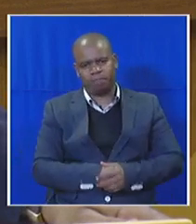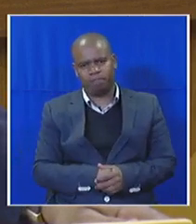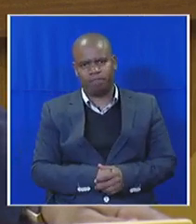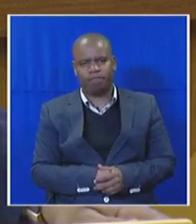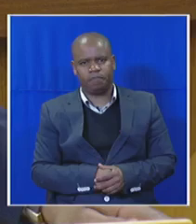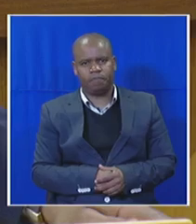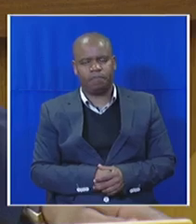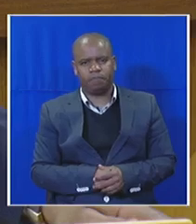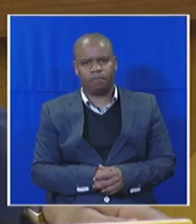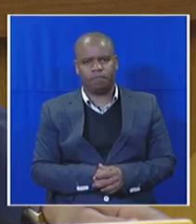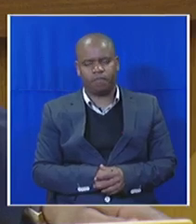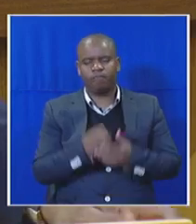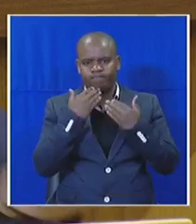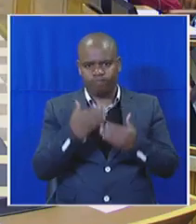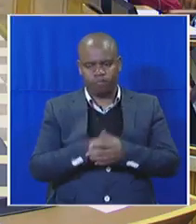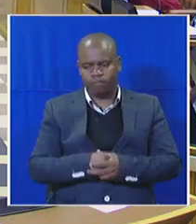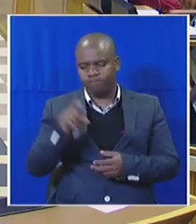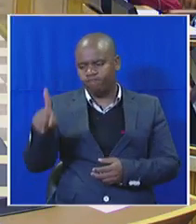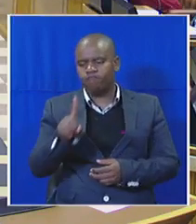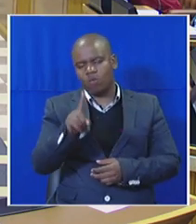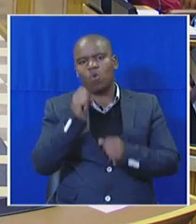much. The Honorable Sheen.